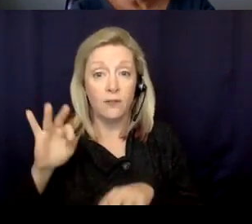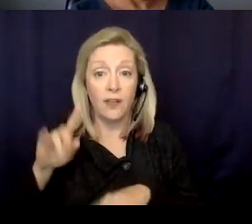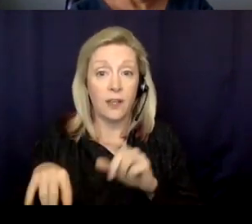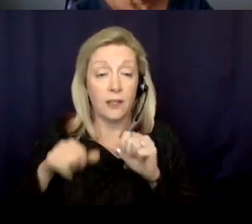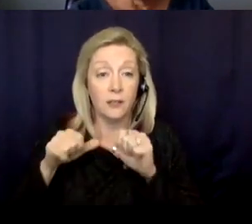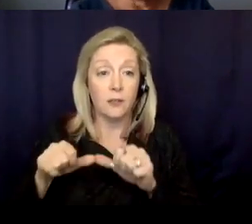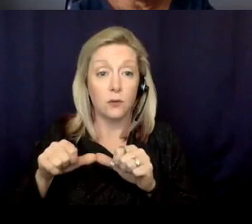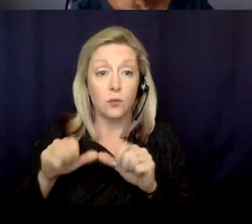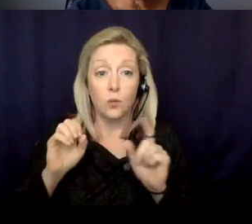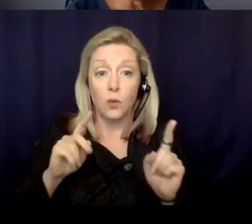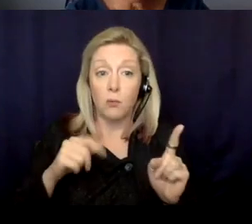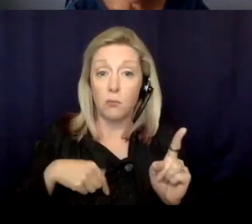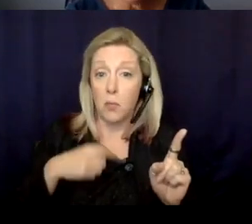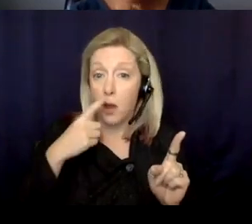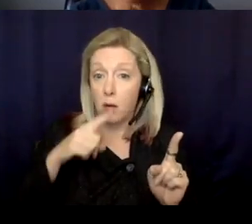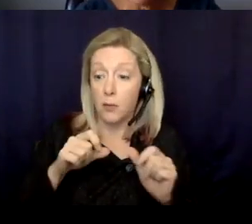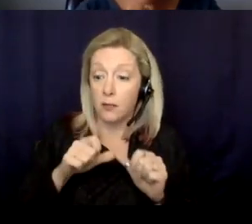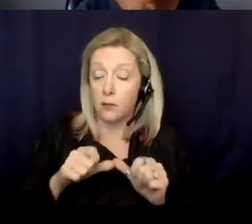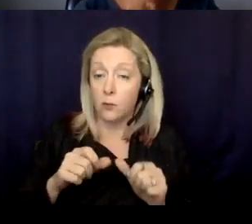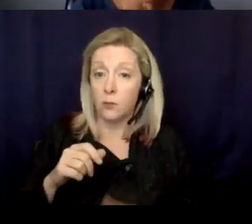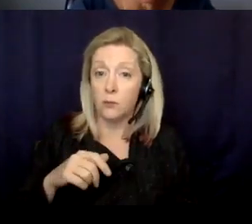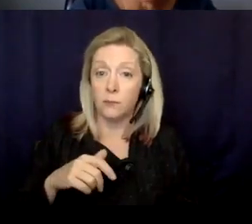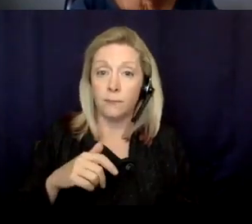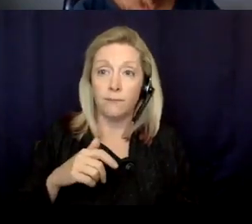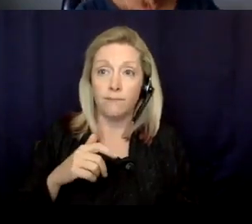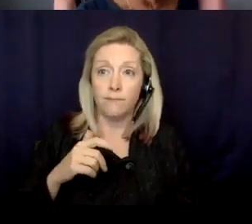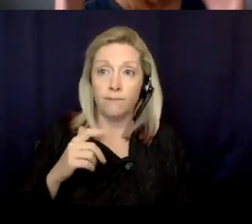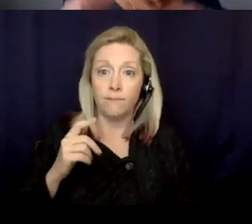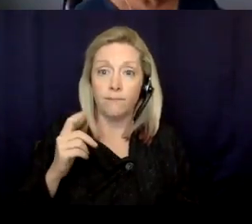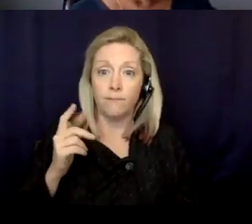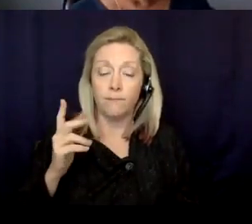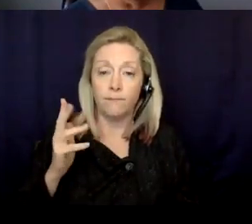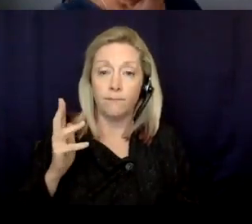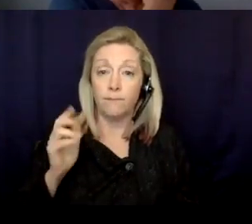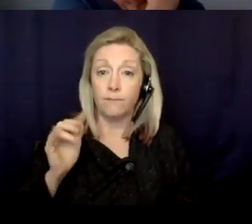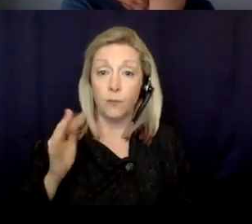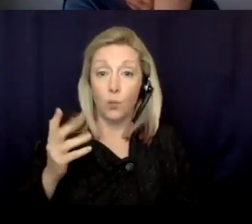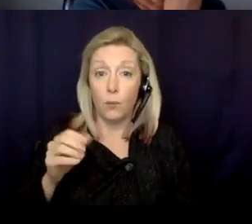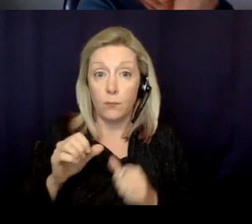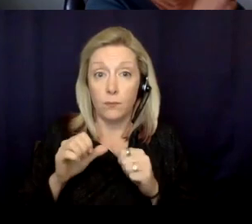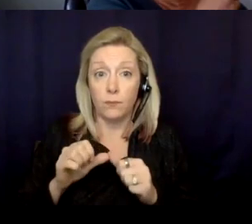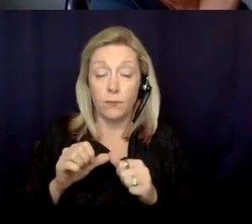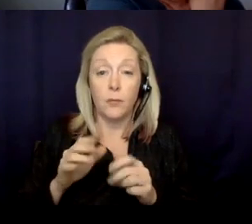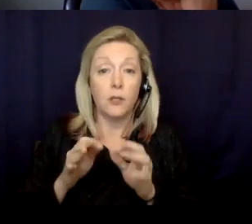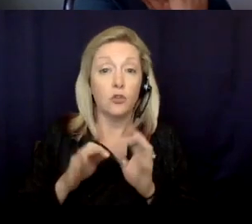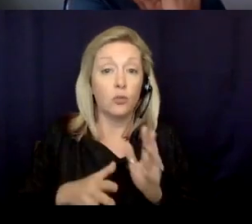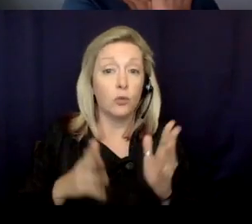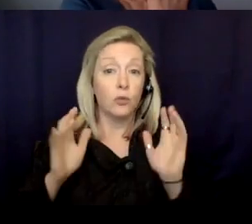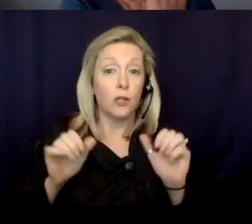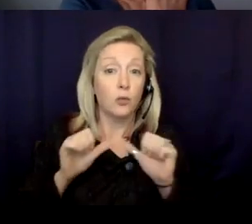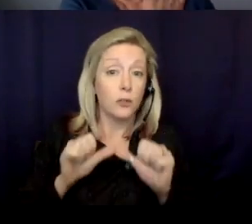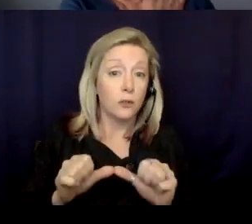Okay, I'll continue if anybody else is on board with me. What about our interpreters?